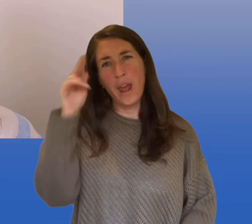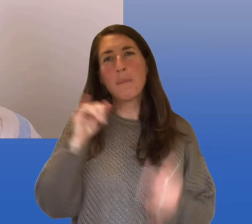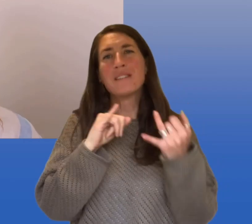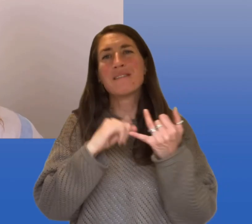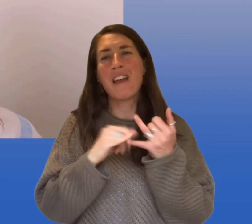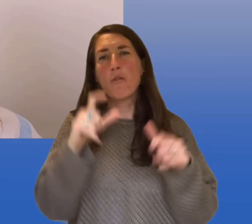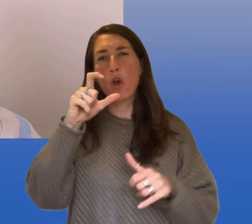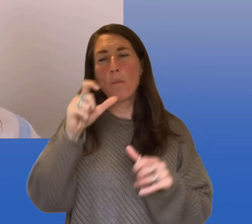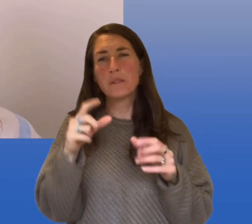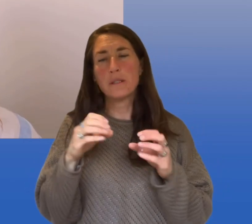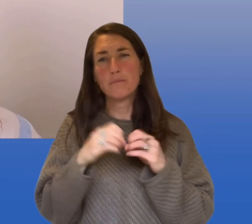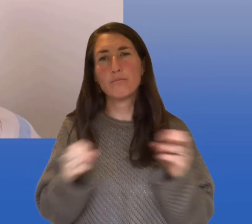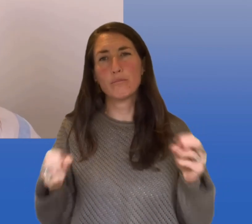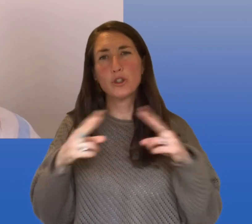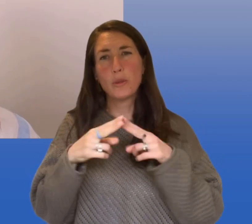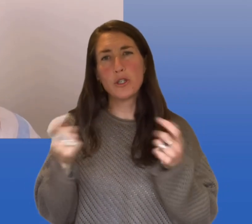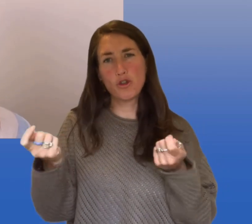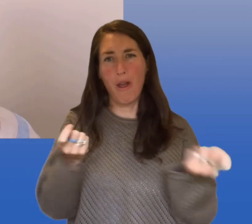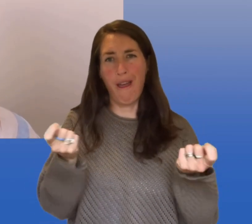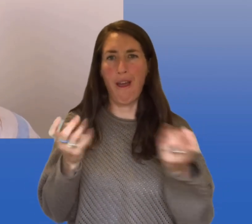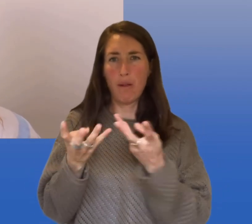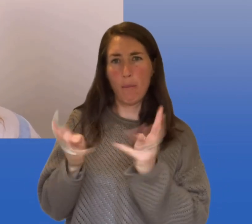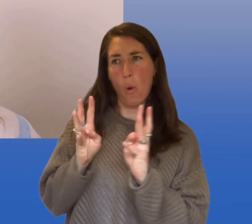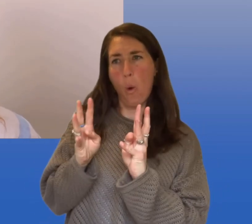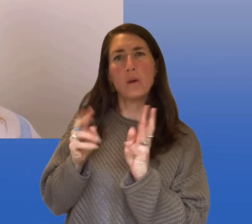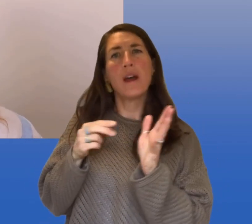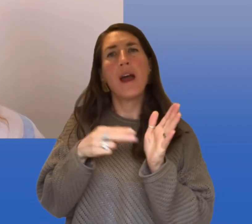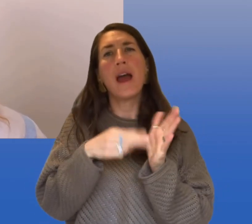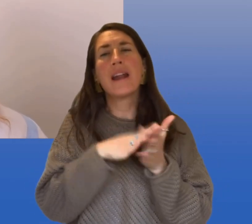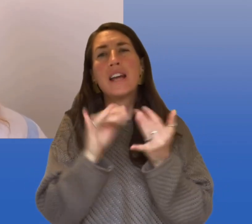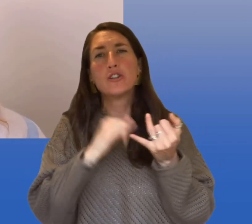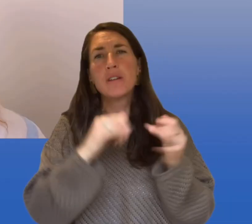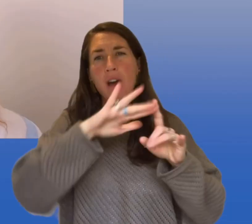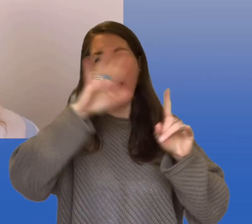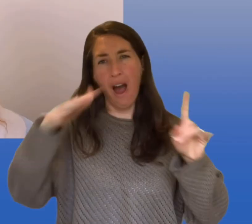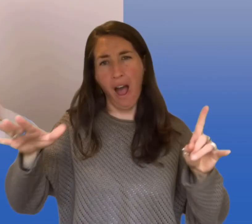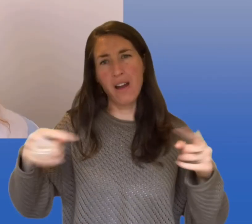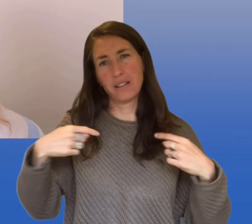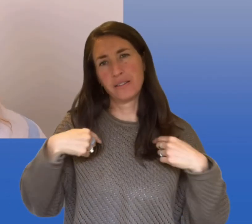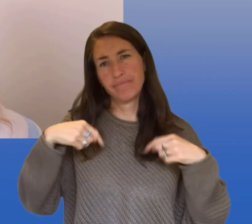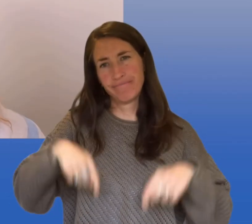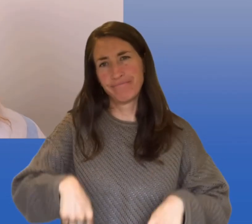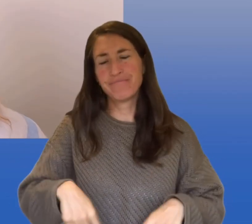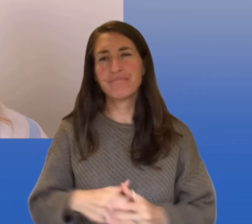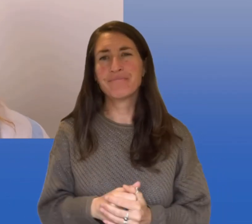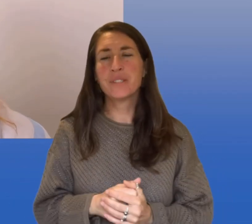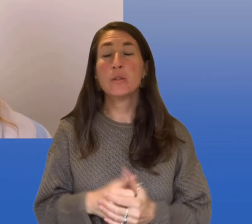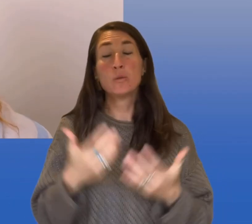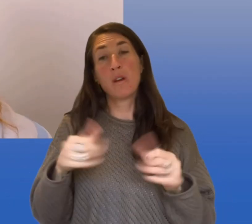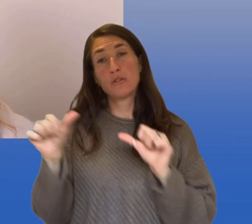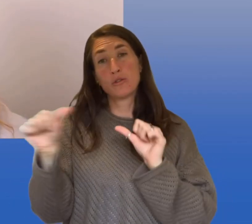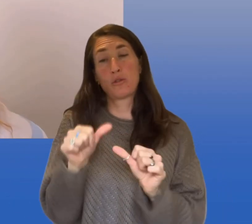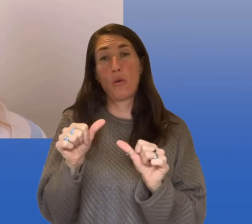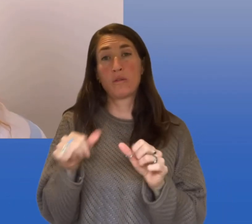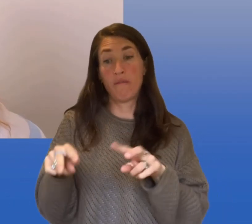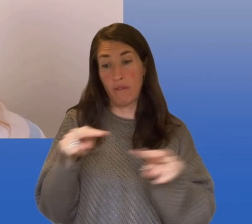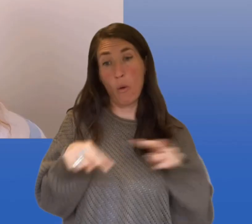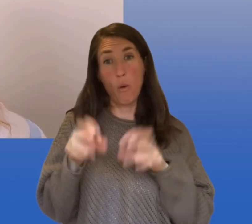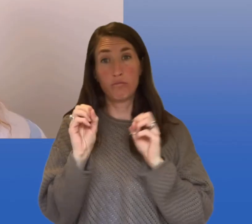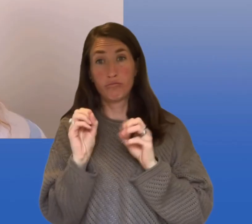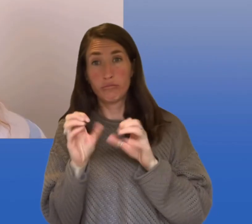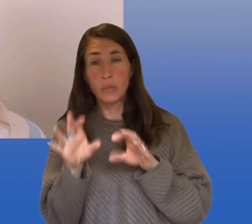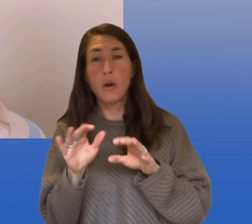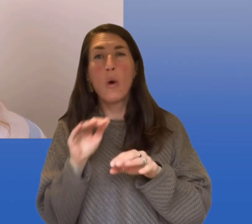Hi, I'm Sarah Compton-Bishop. I'm Chair of the Board of NHS Highland, and I'm doing this short video today to tell you